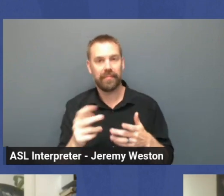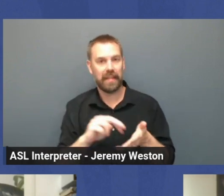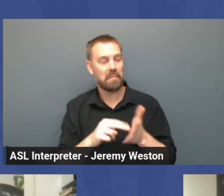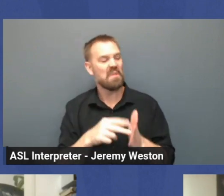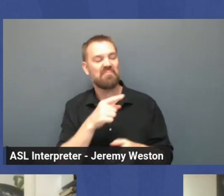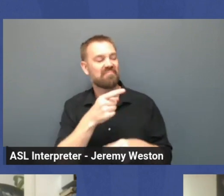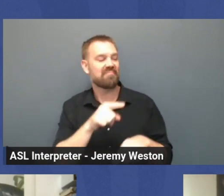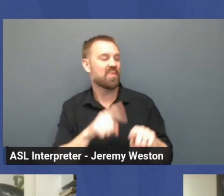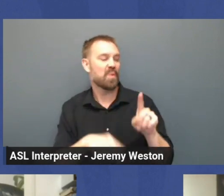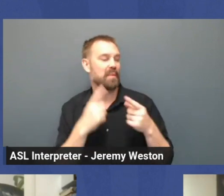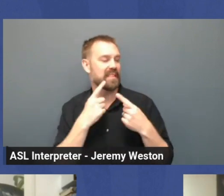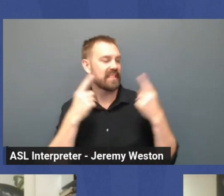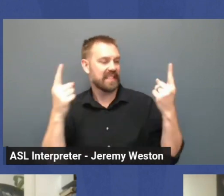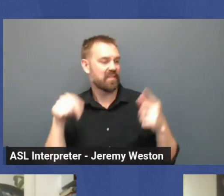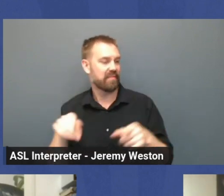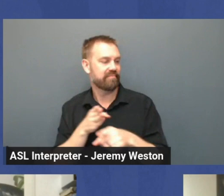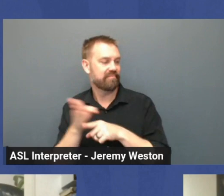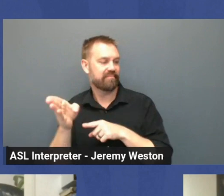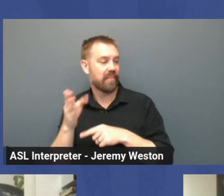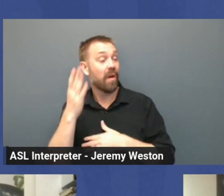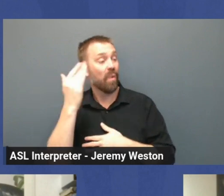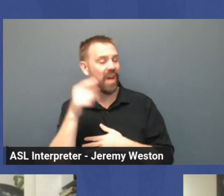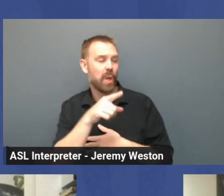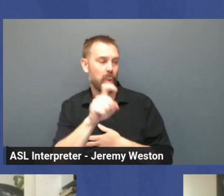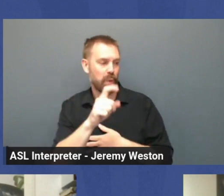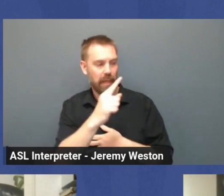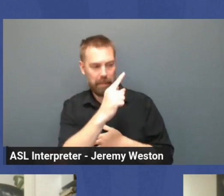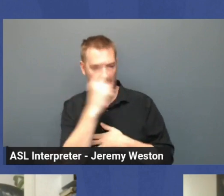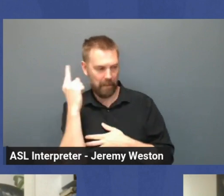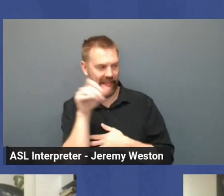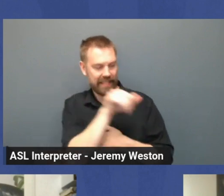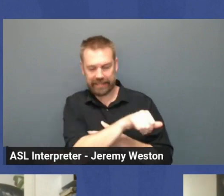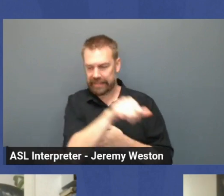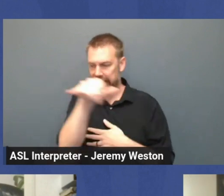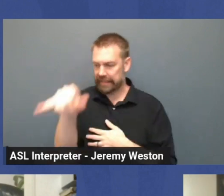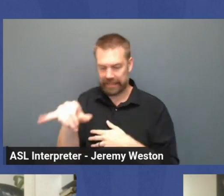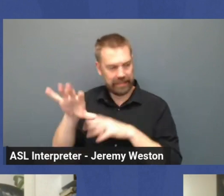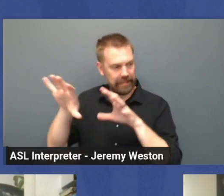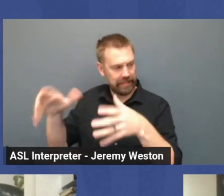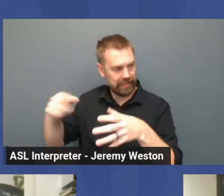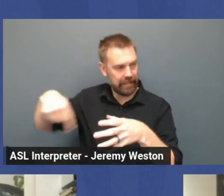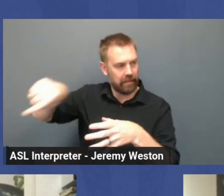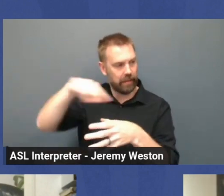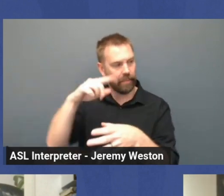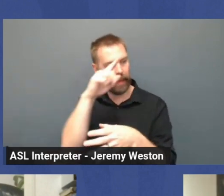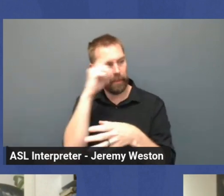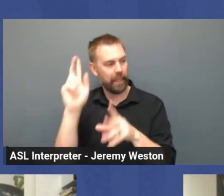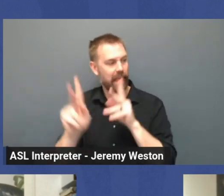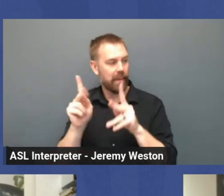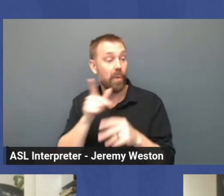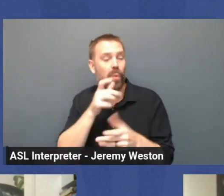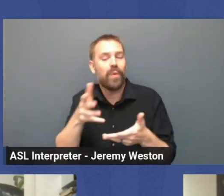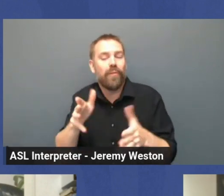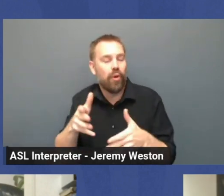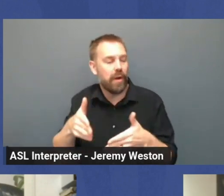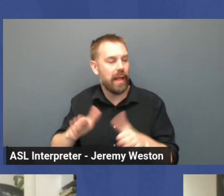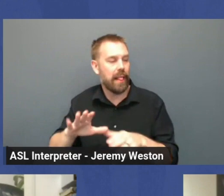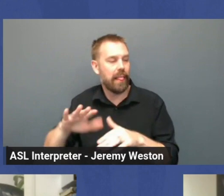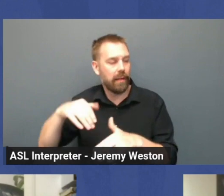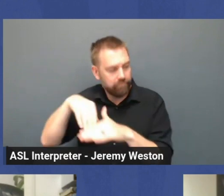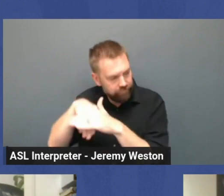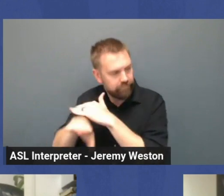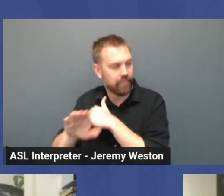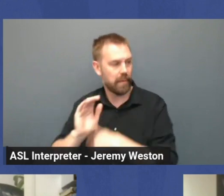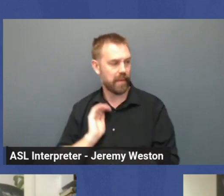this realm because we need you to be Black like the other Black people that we've already let into our circle. And so it